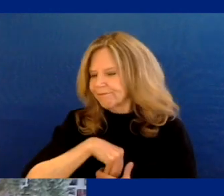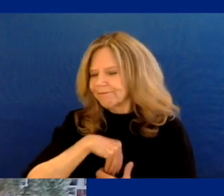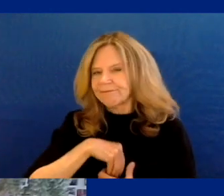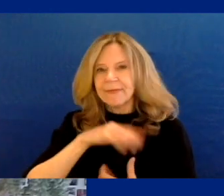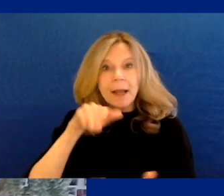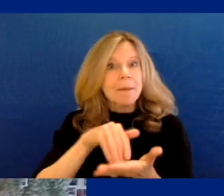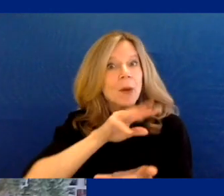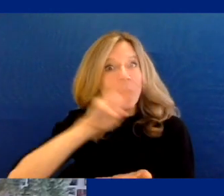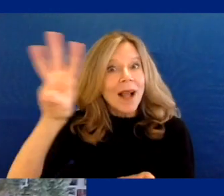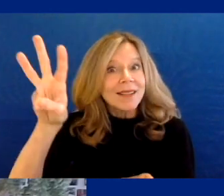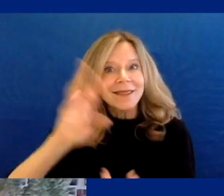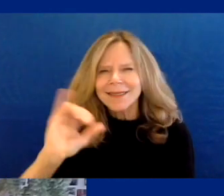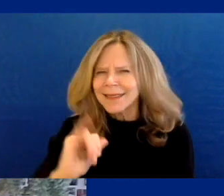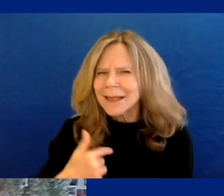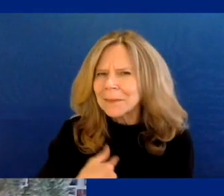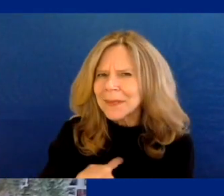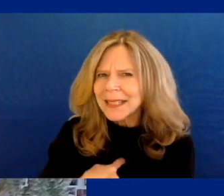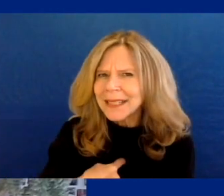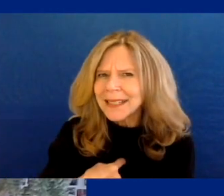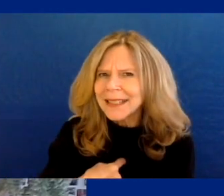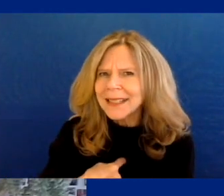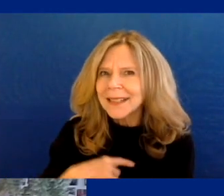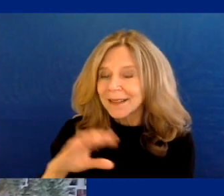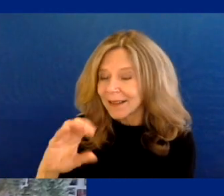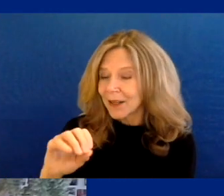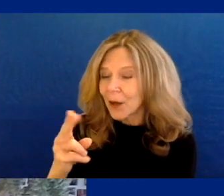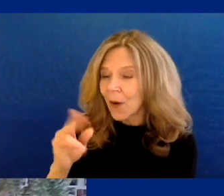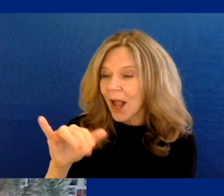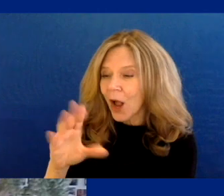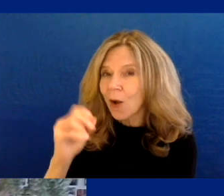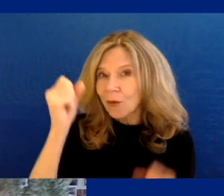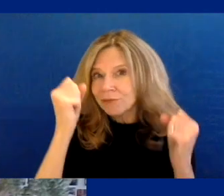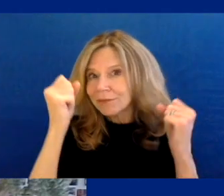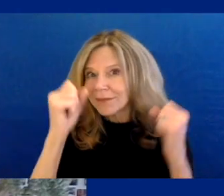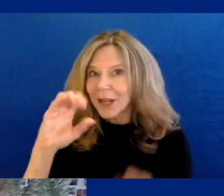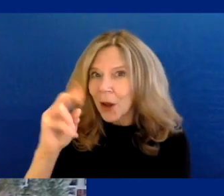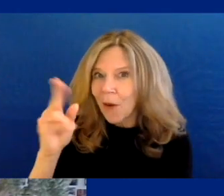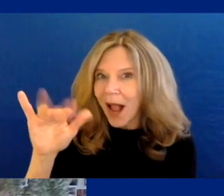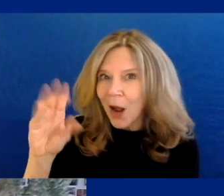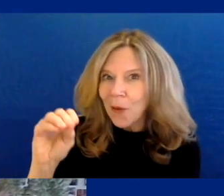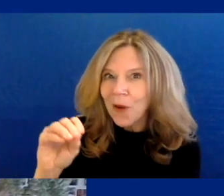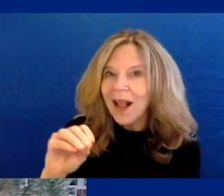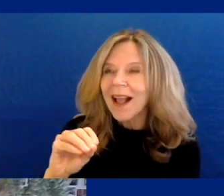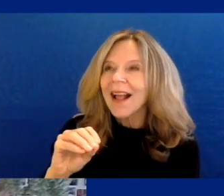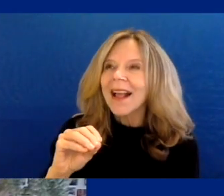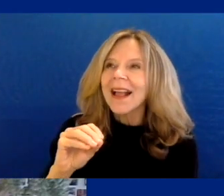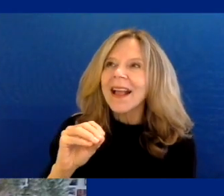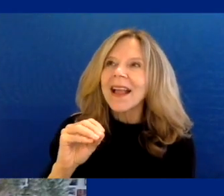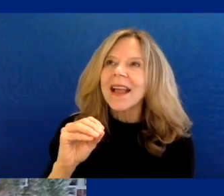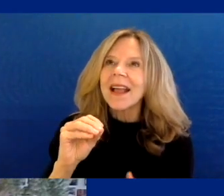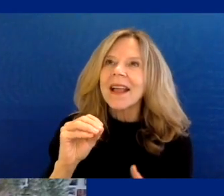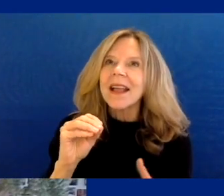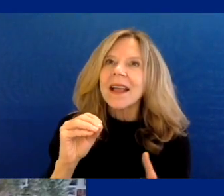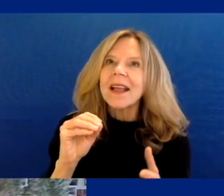from. Midwesterner like myself, Ohio, que viva Ohio.